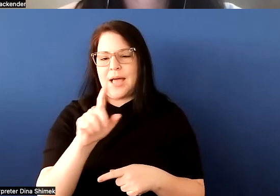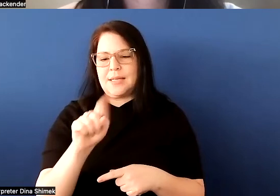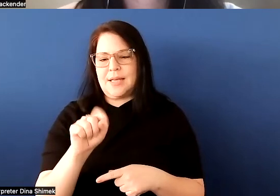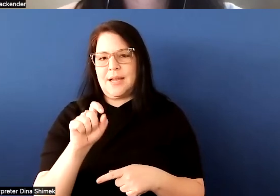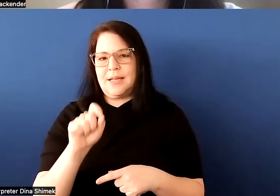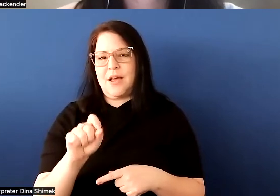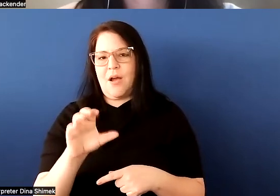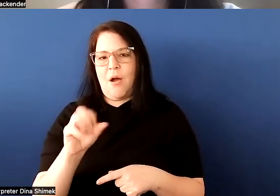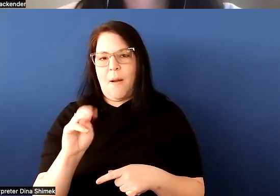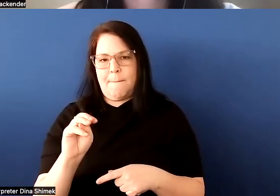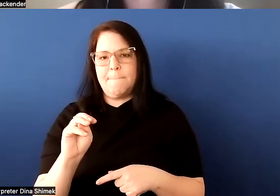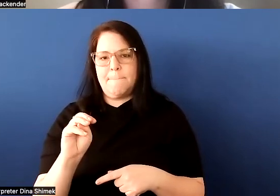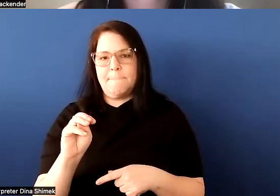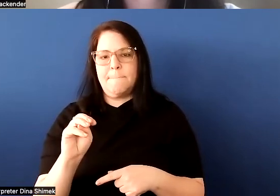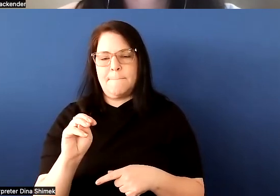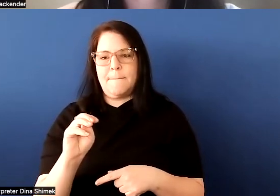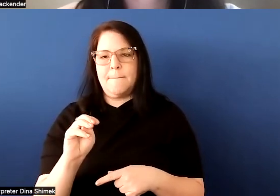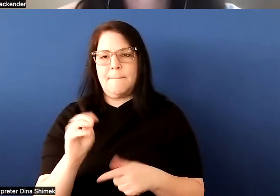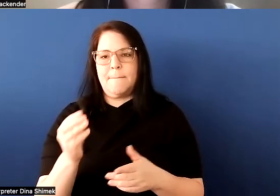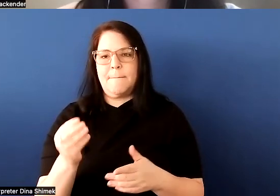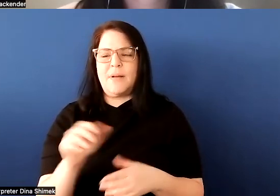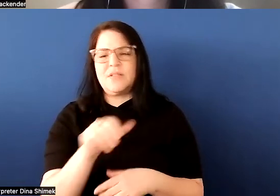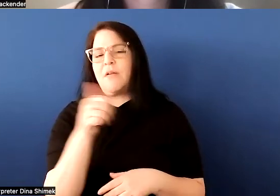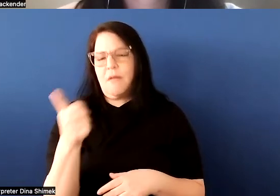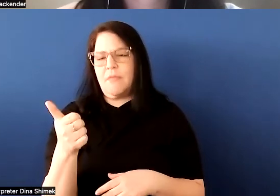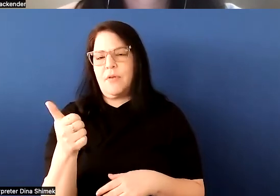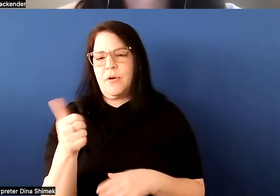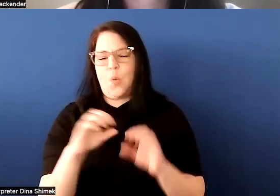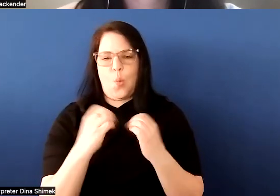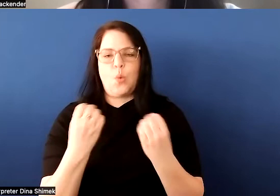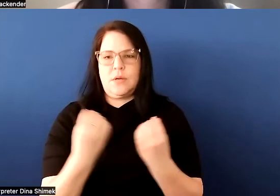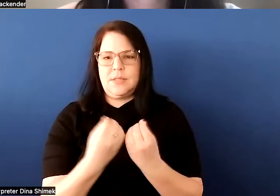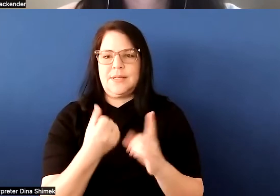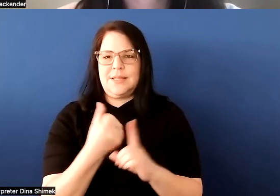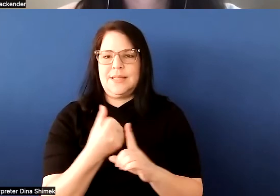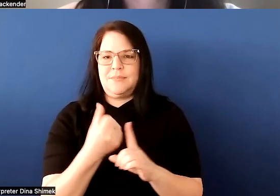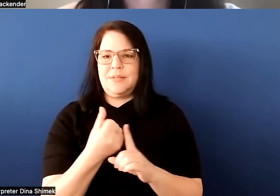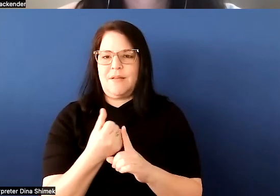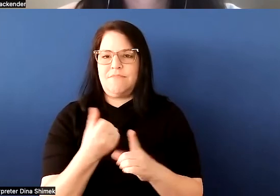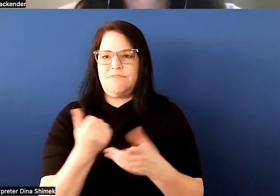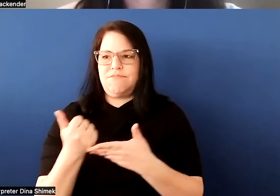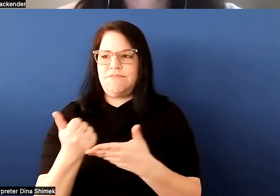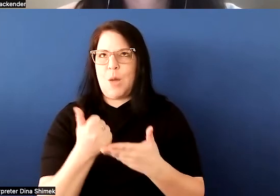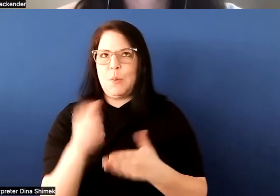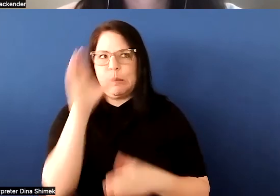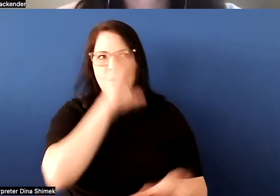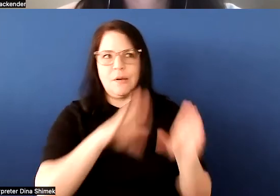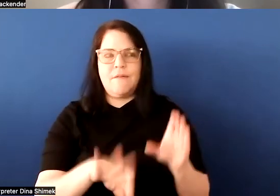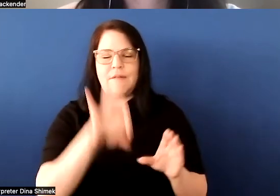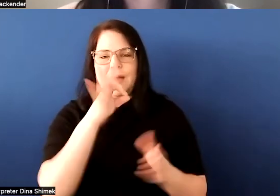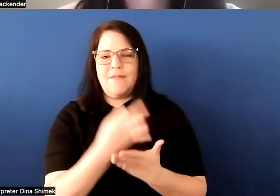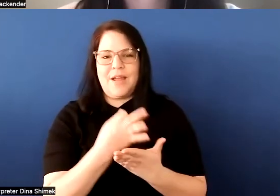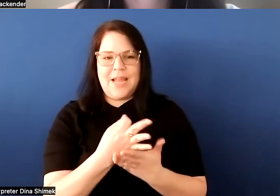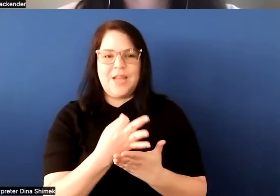smartasset.com. Again, it's another organization that you can use to source financial